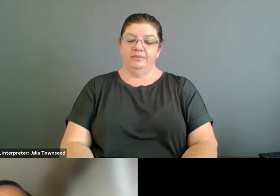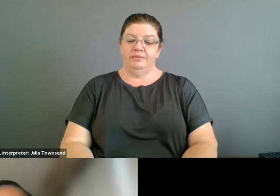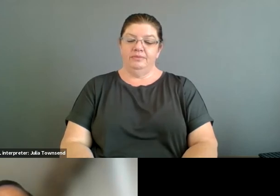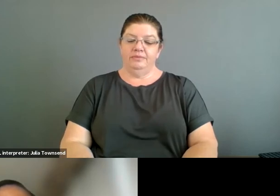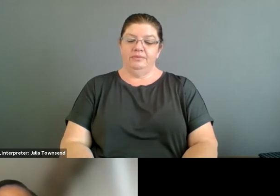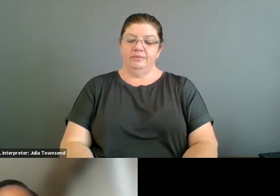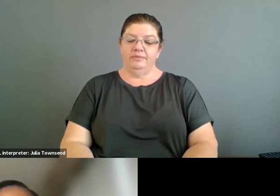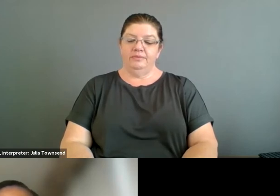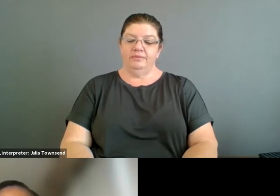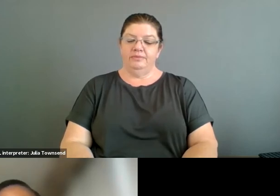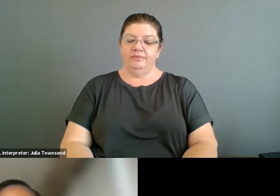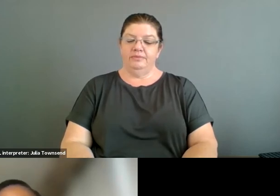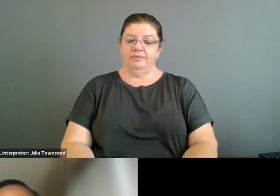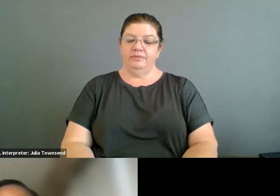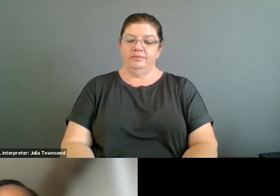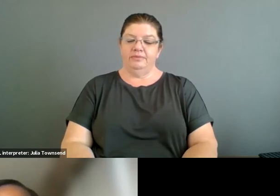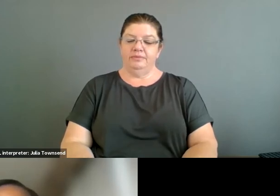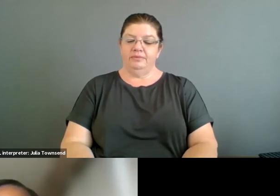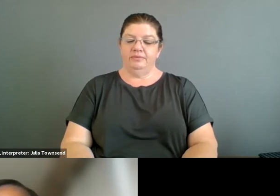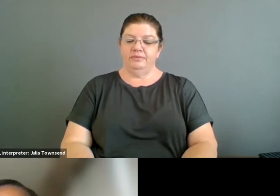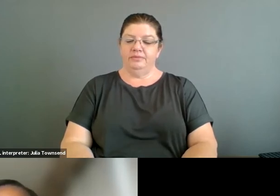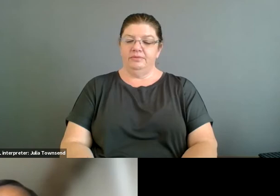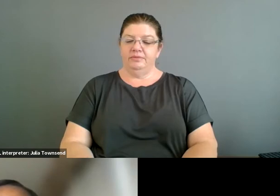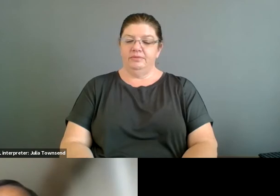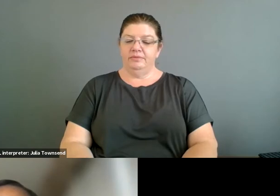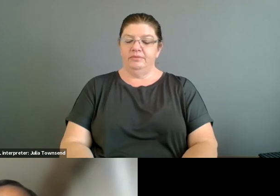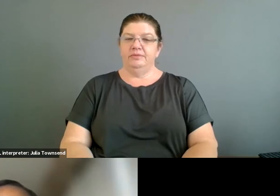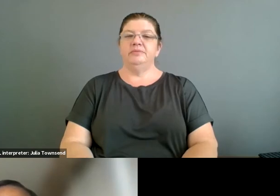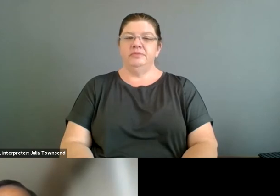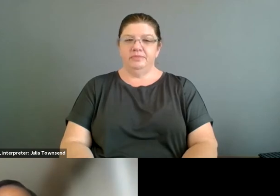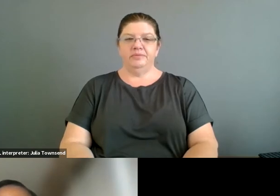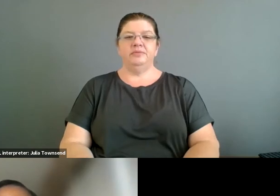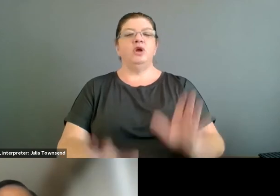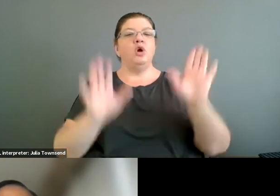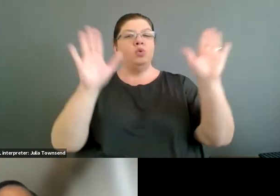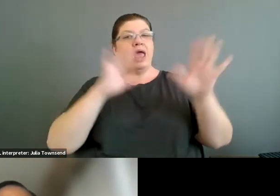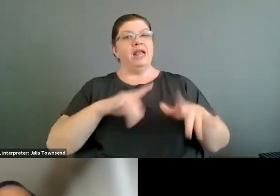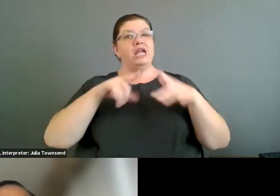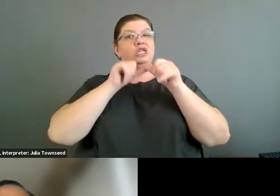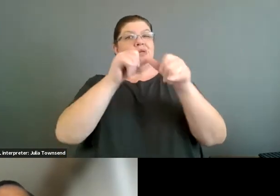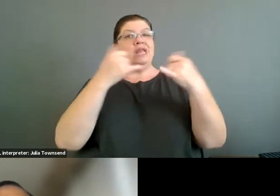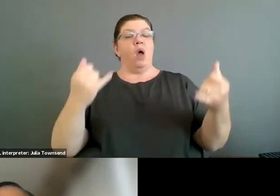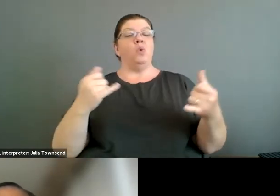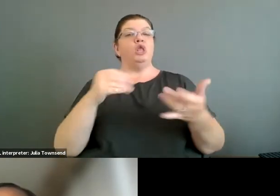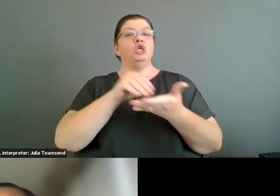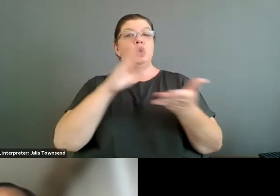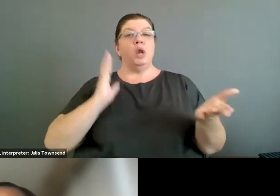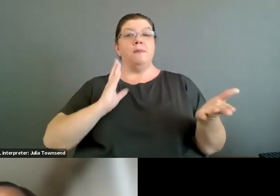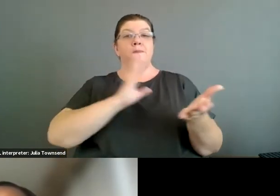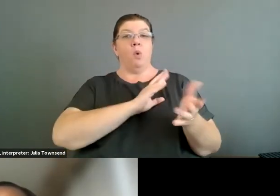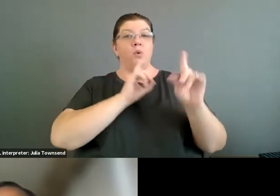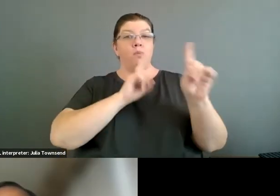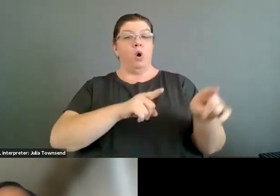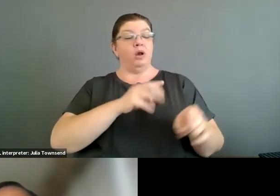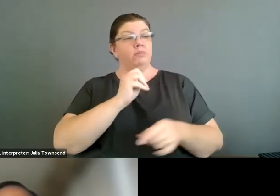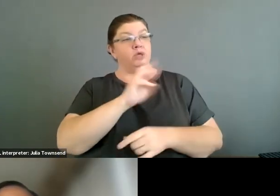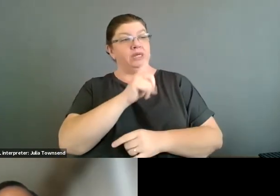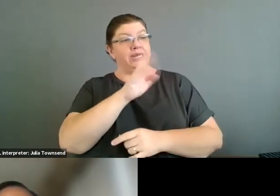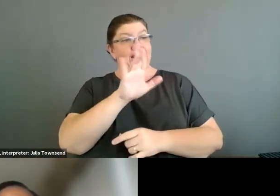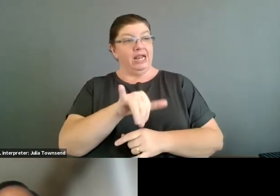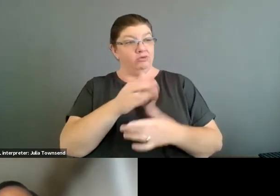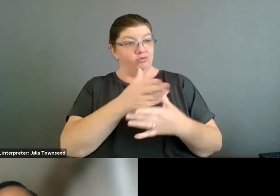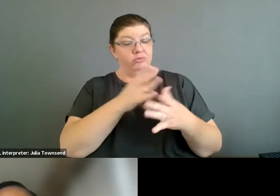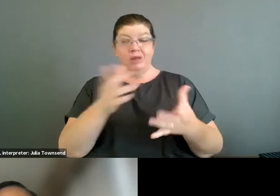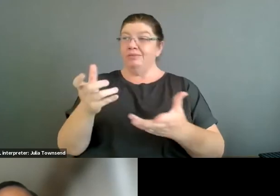Great. Let's continue on now with the student board report. Mr. Kelly, do you have anything you'd like to share? Not much